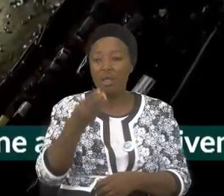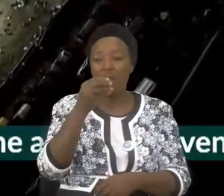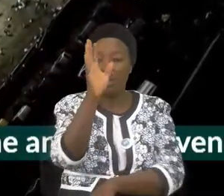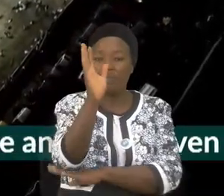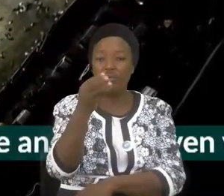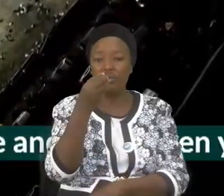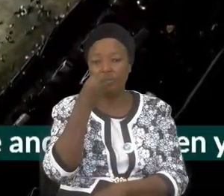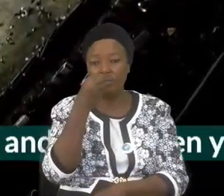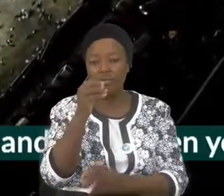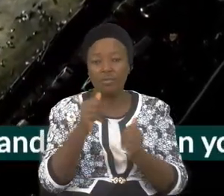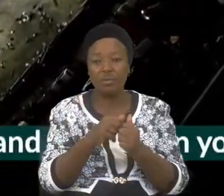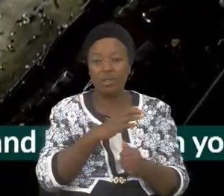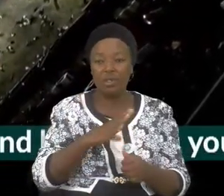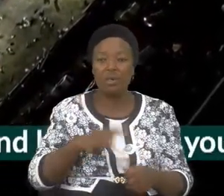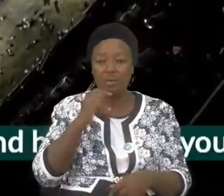information and send